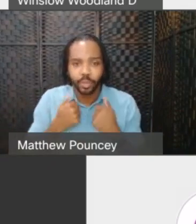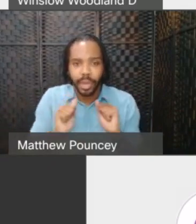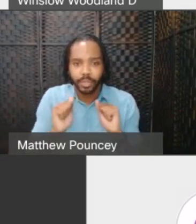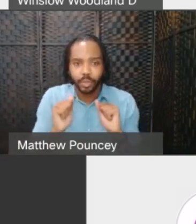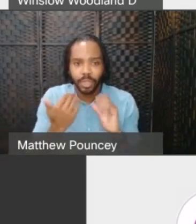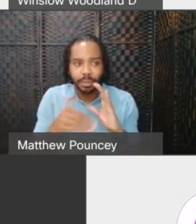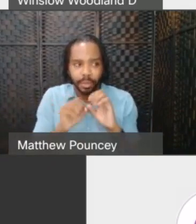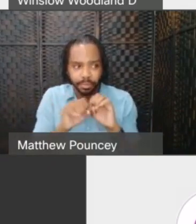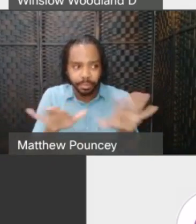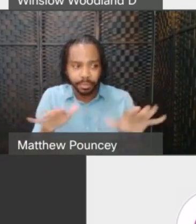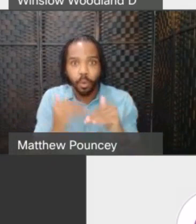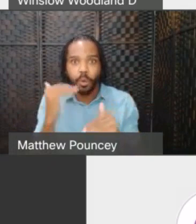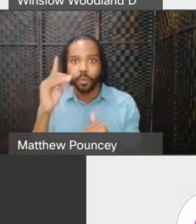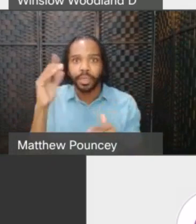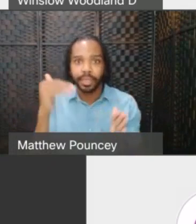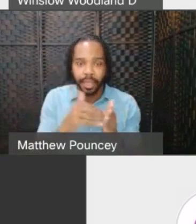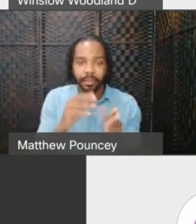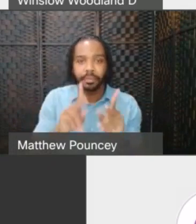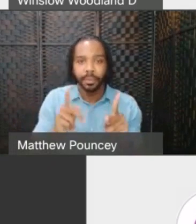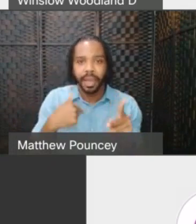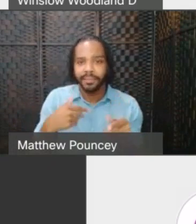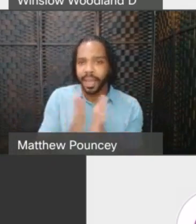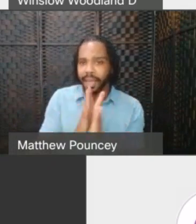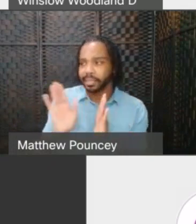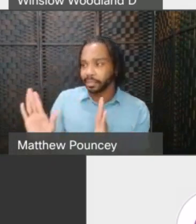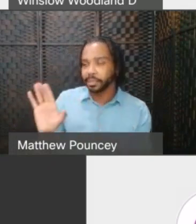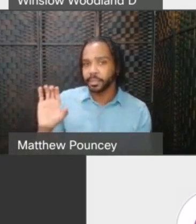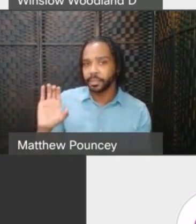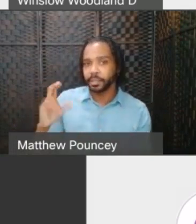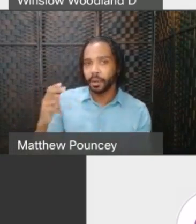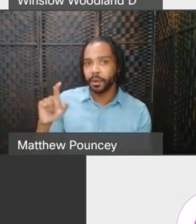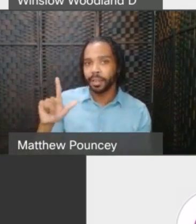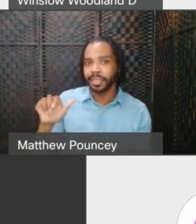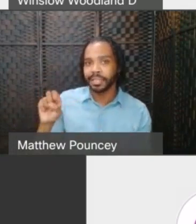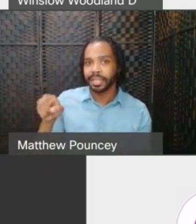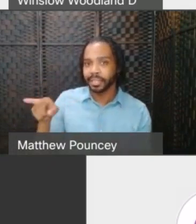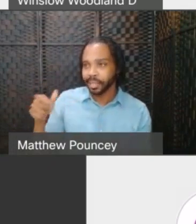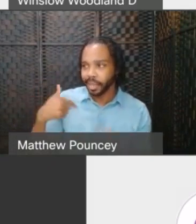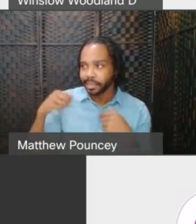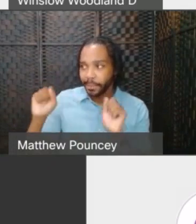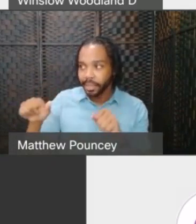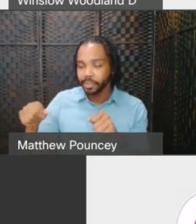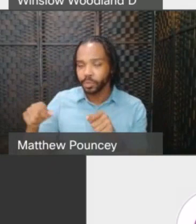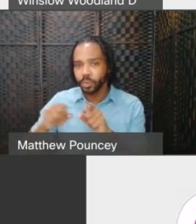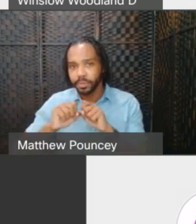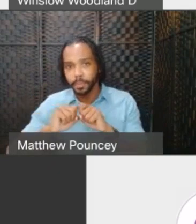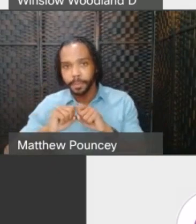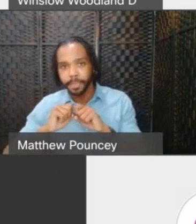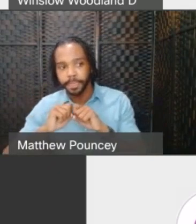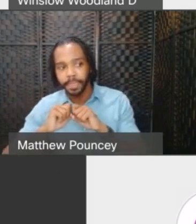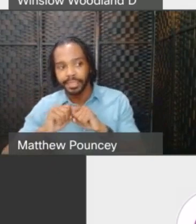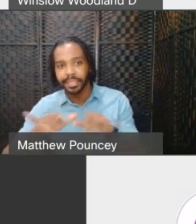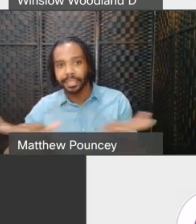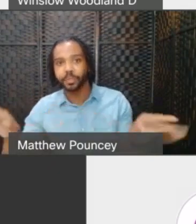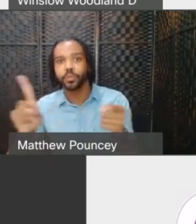limited to 500. So I've asked Charlisa, who may have the ability to send it to more people than I